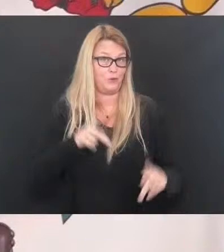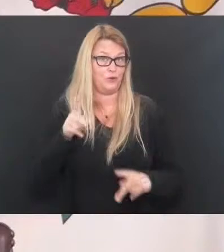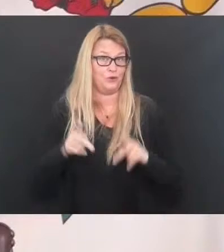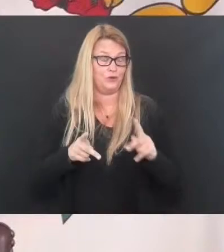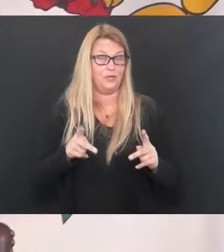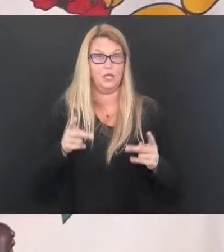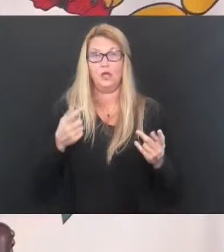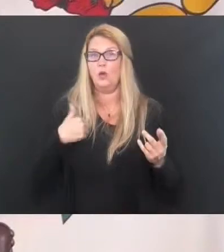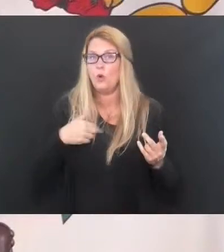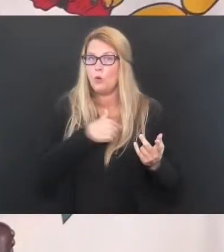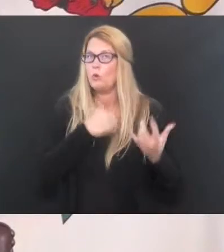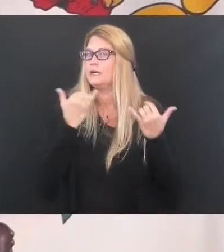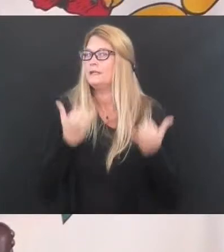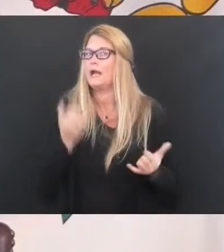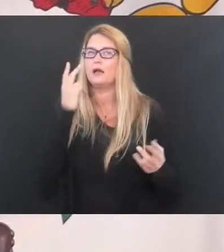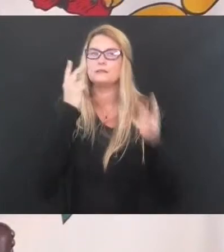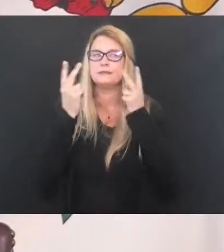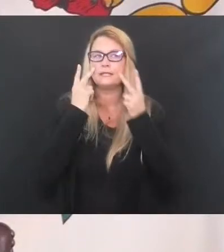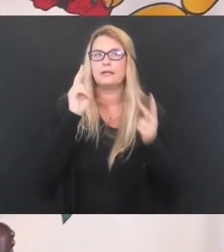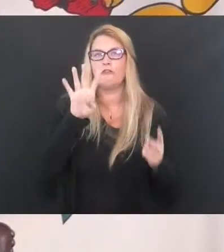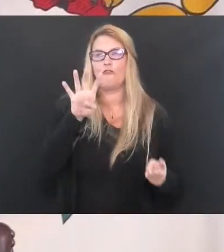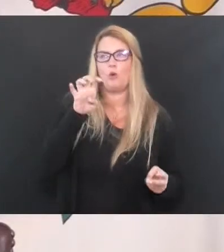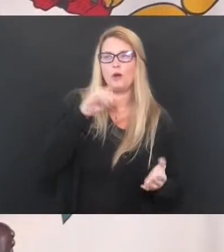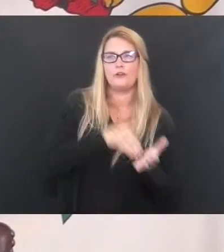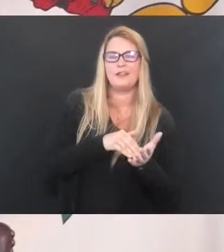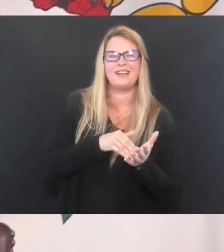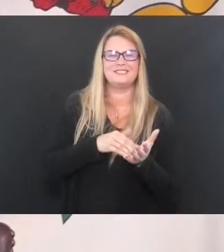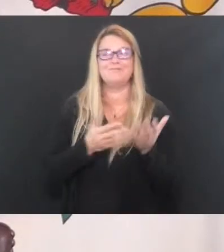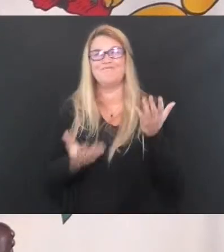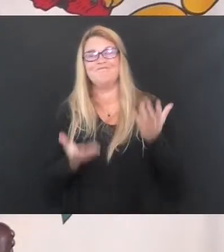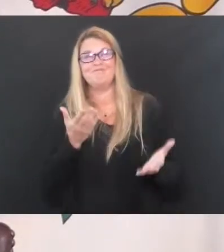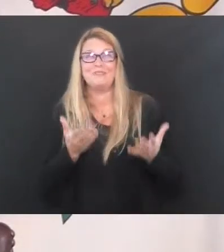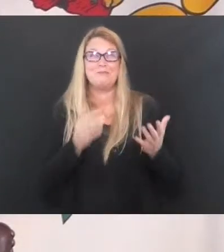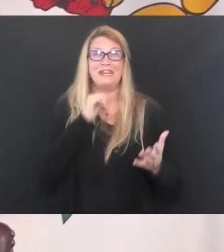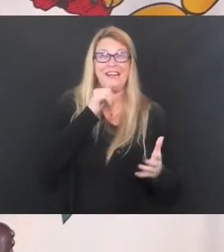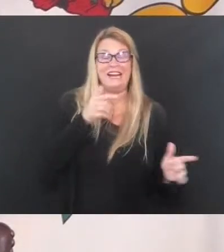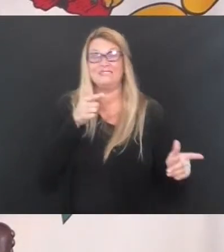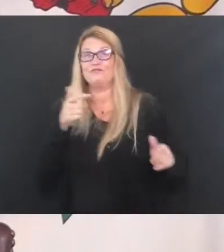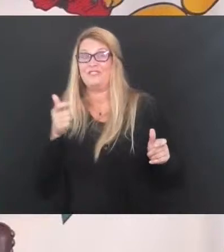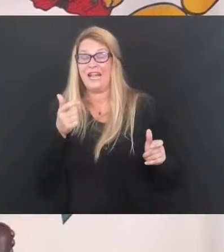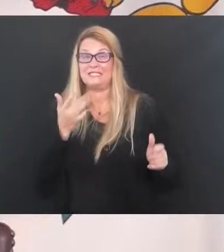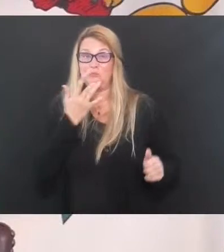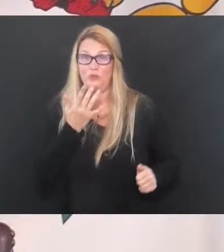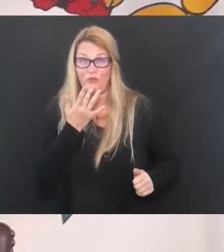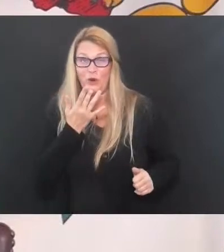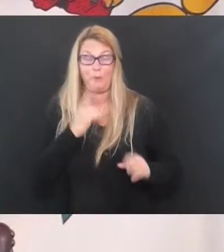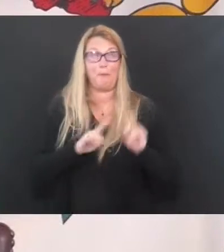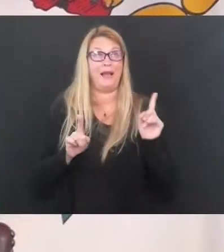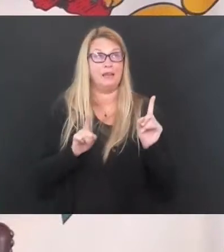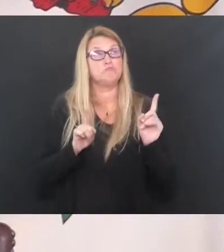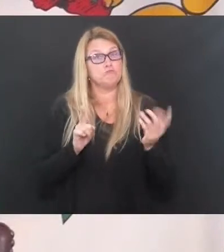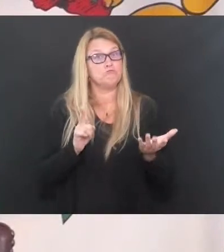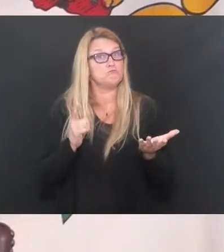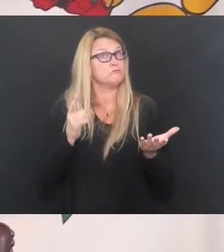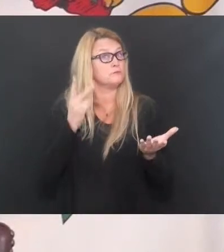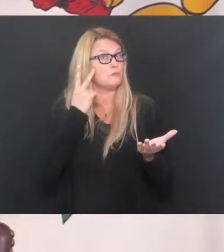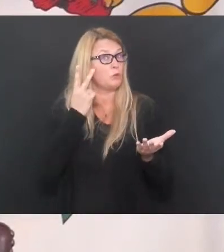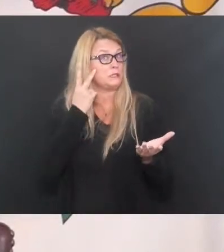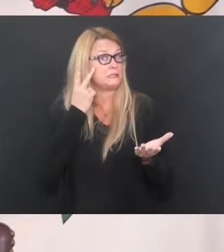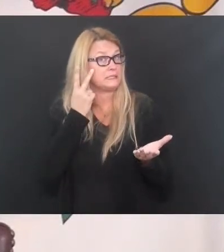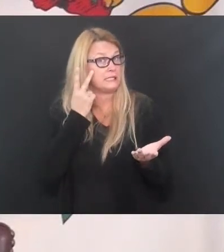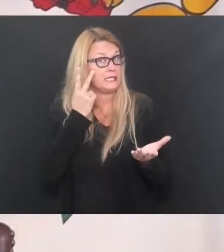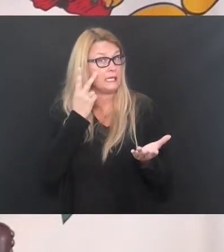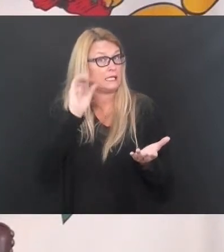we're getting to that 400,000, maybe not as fast as we would like to, but we're getting, you know, we're